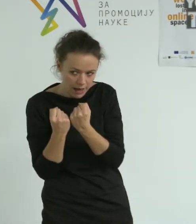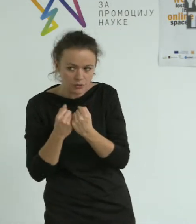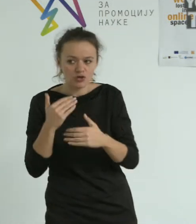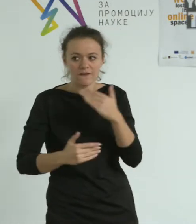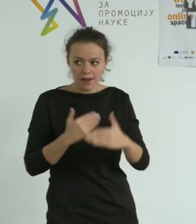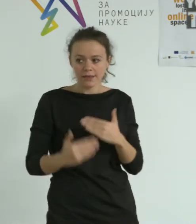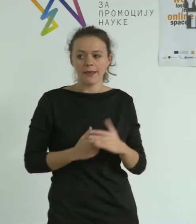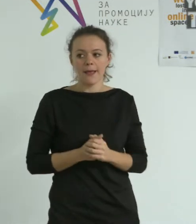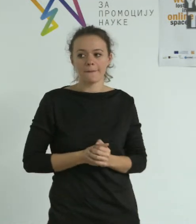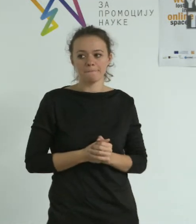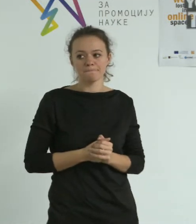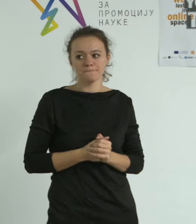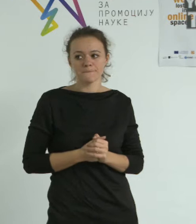was